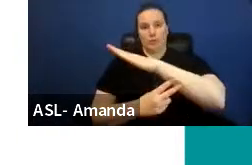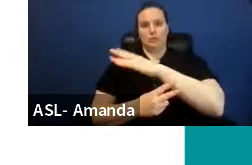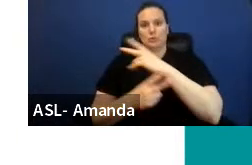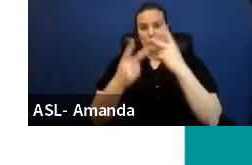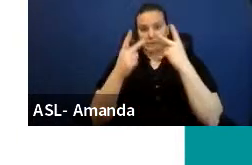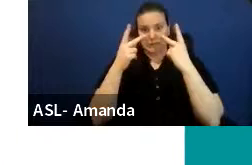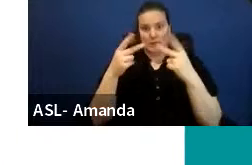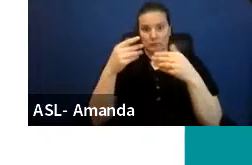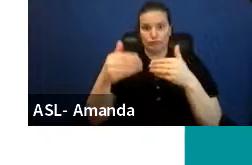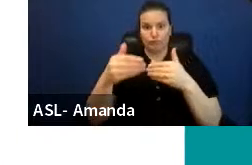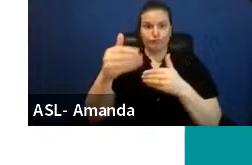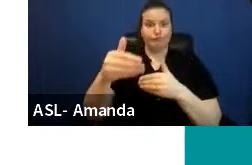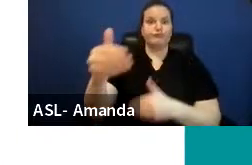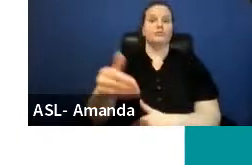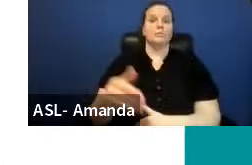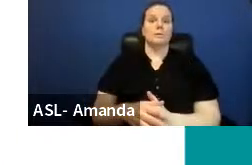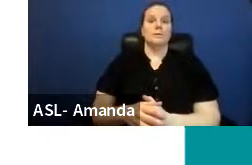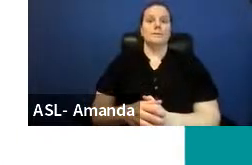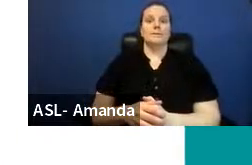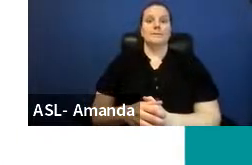But we are looking at